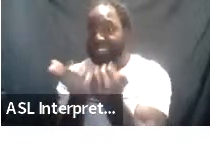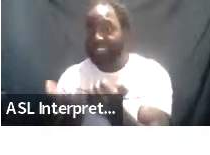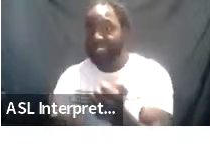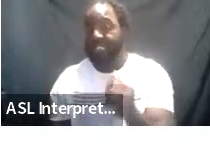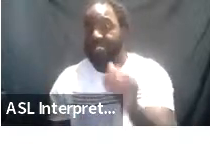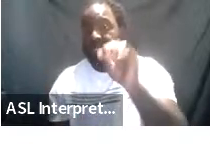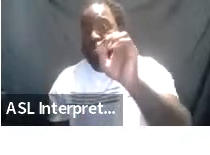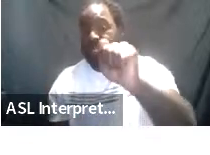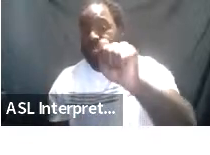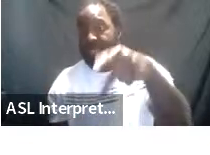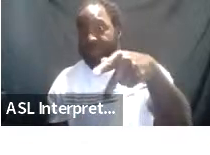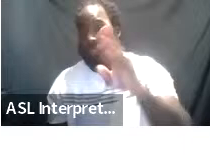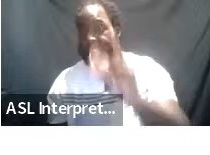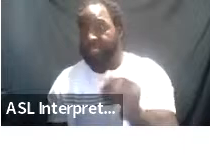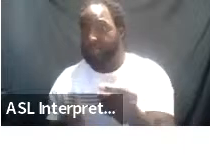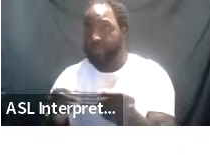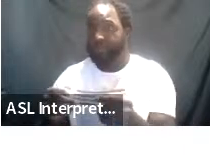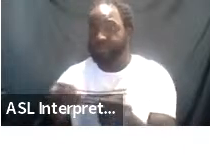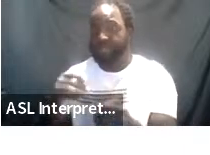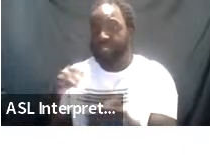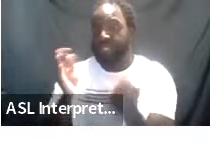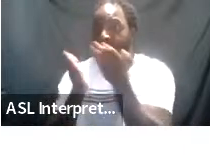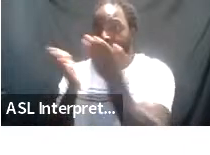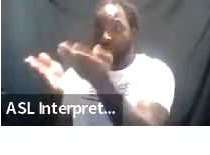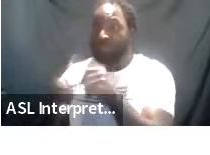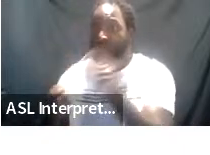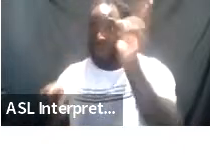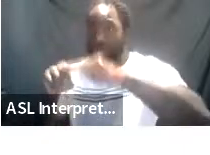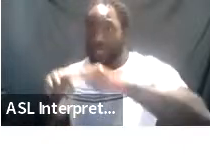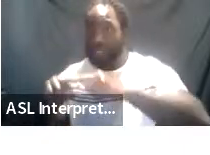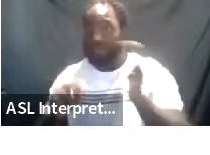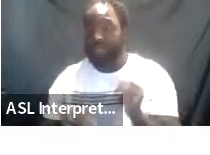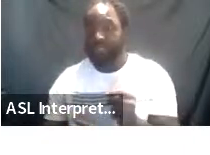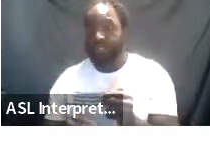instance, the proposal to increase